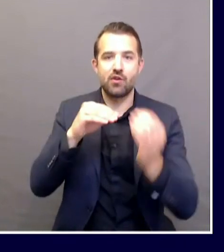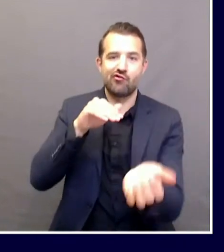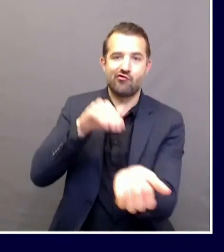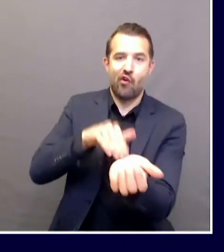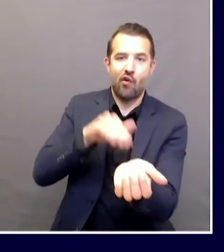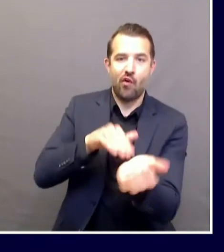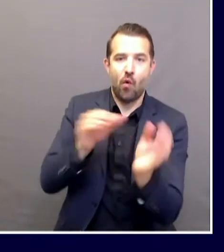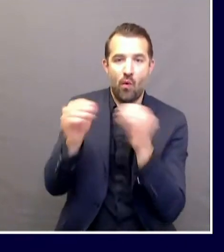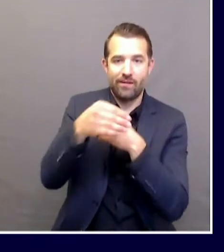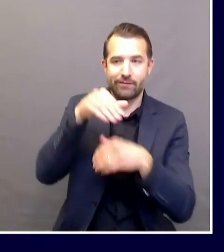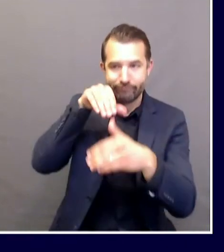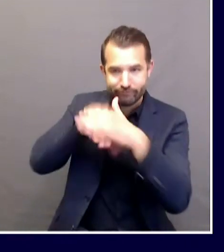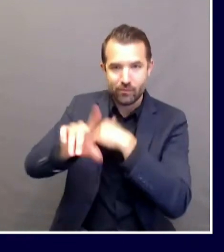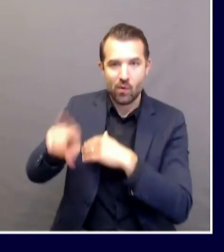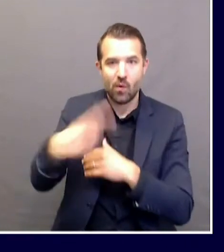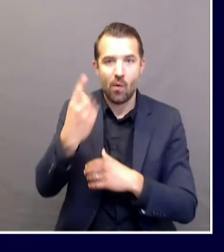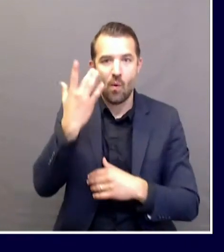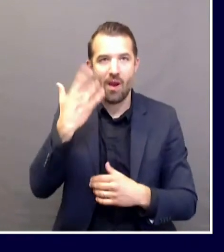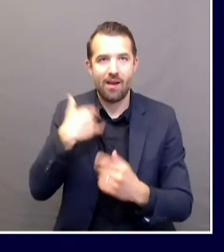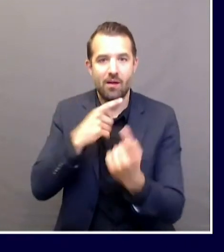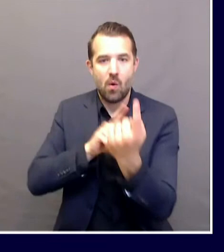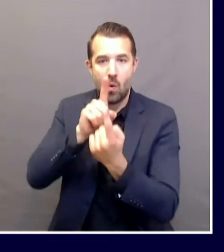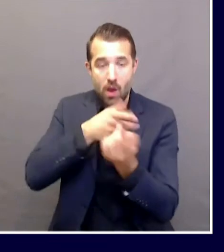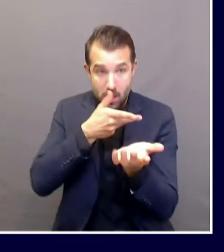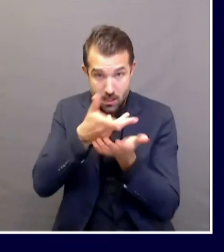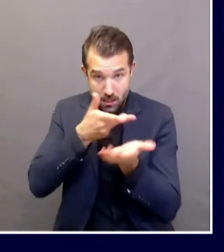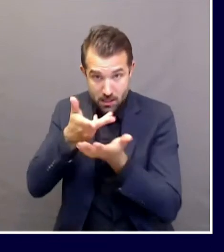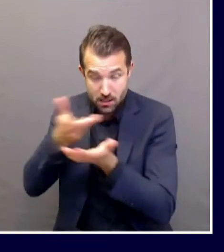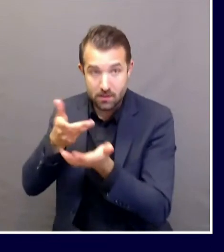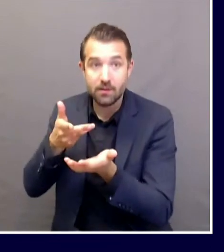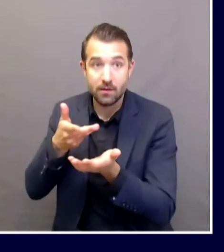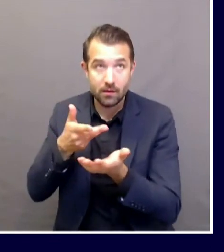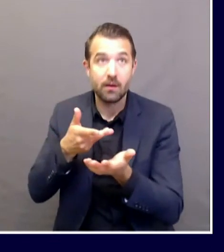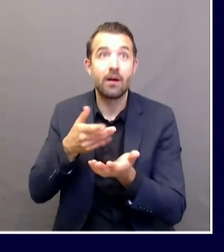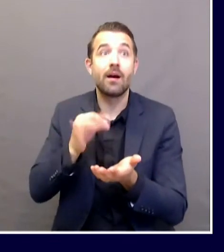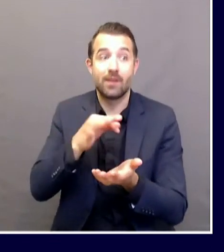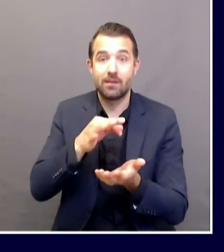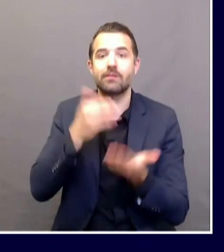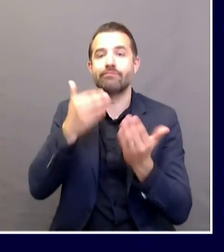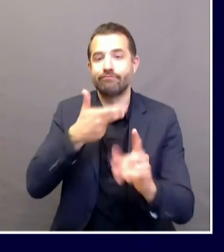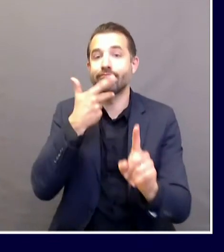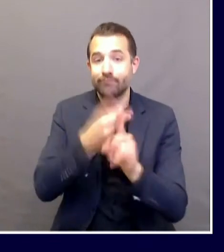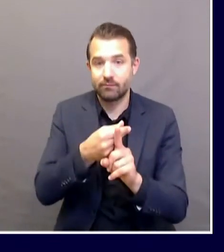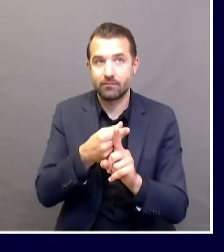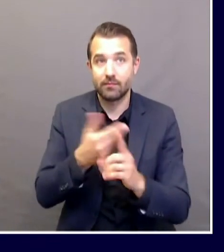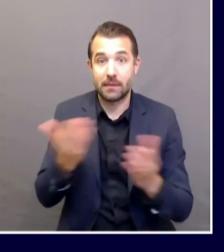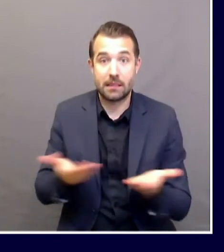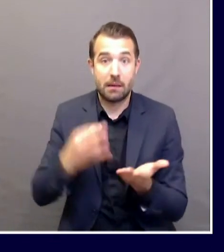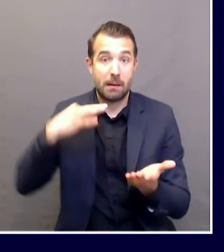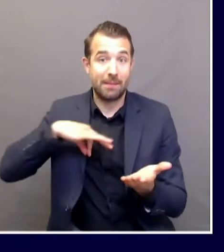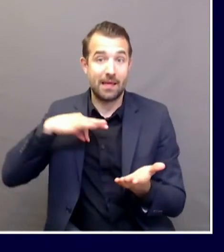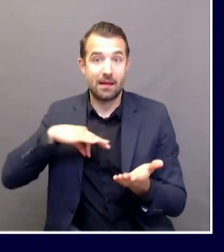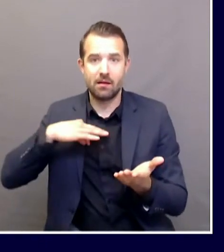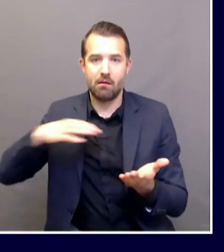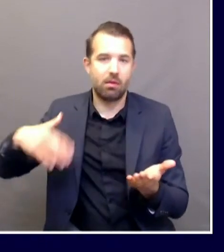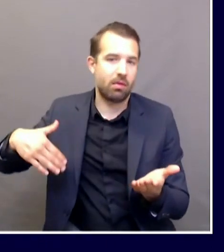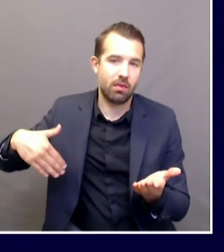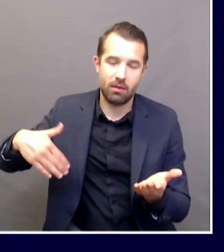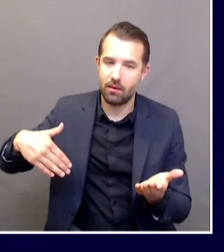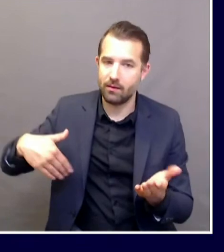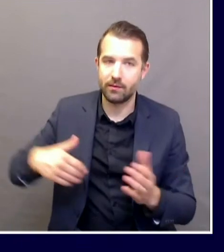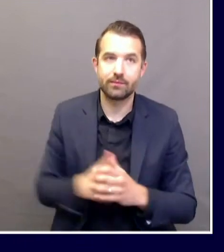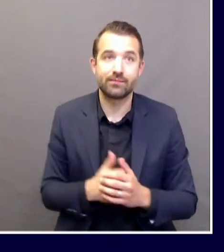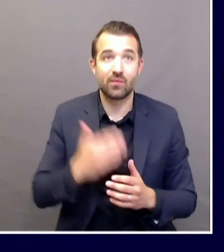they are finding will get the job done. We haven't seen that in Maine, although it's a possibility. What we're seeing continues to